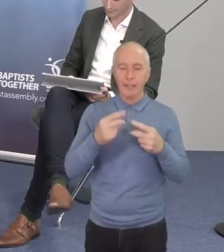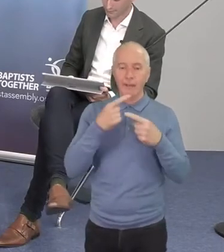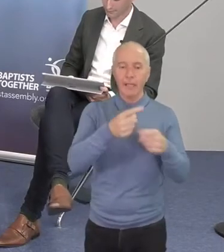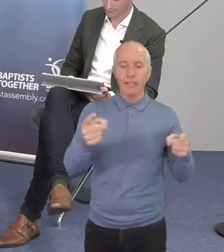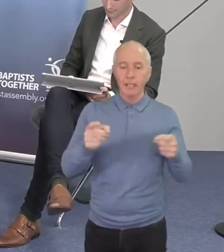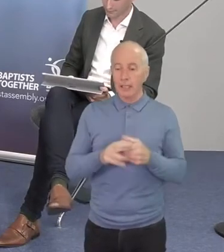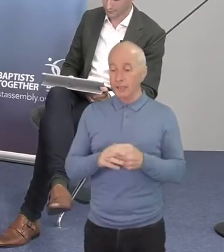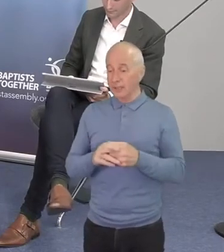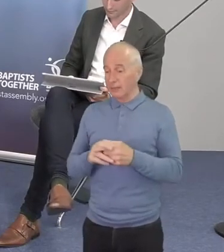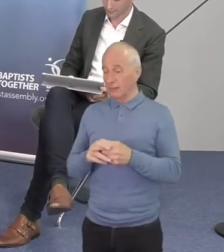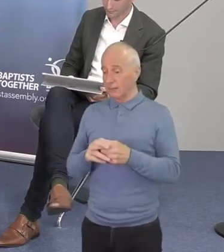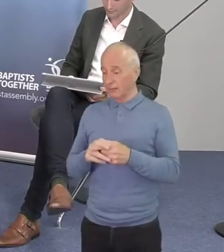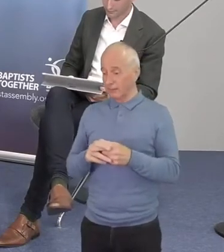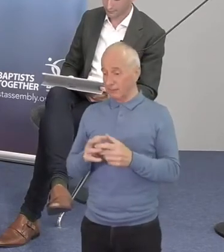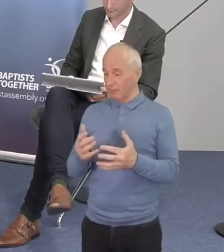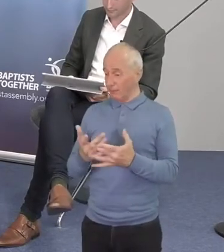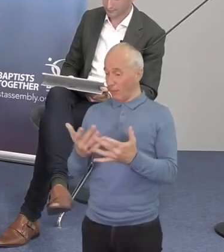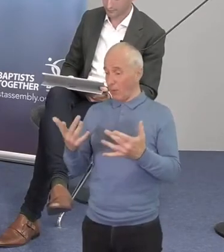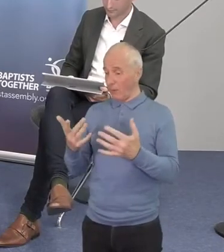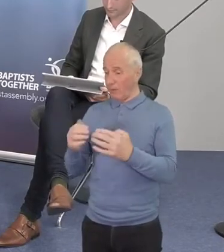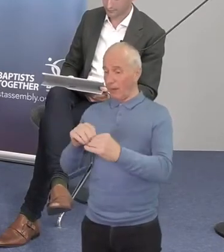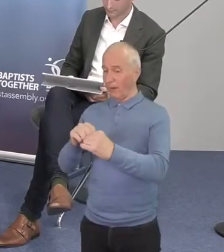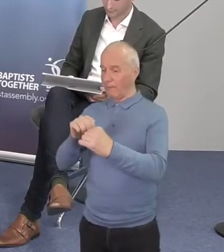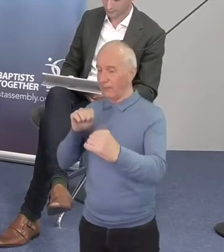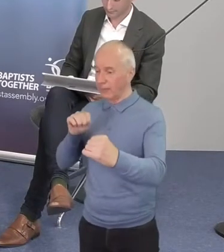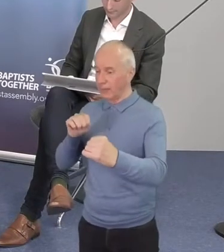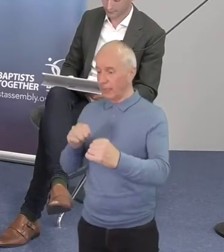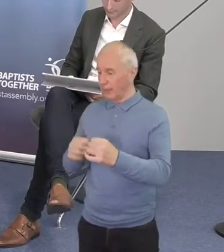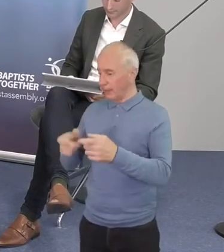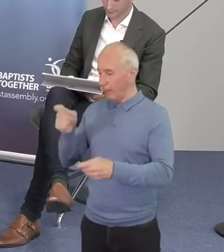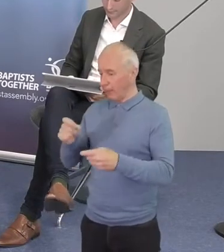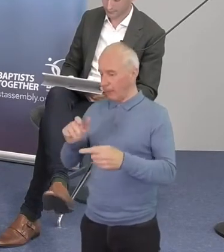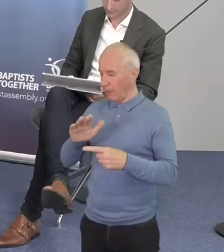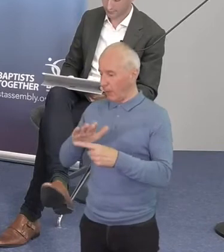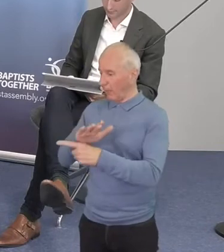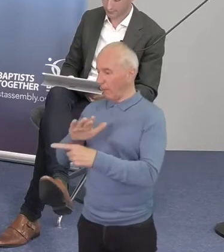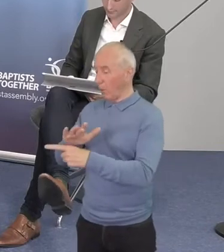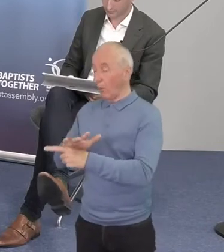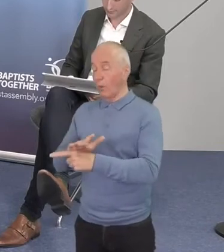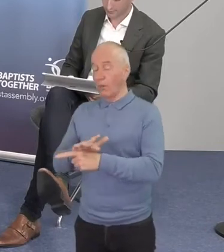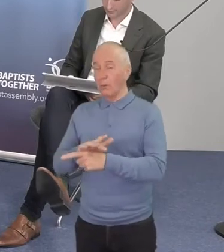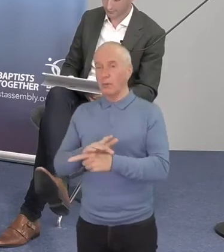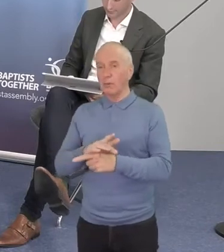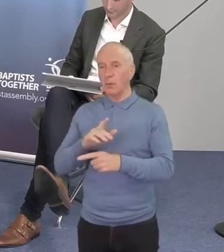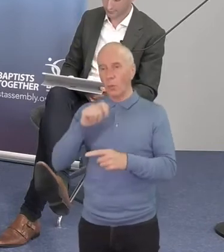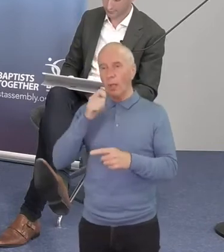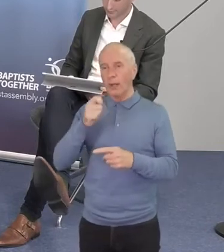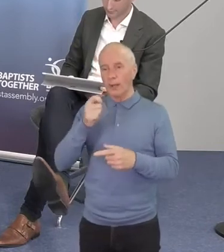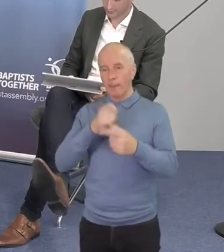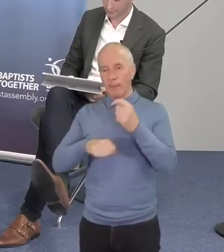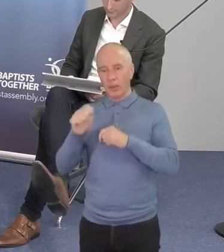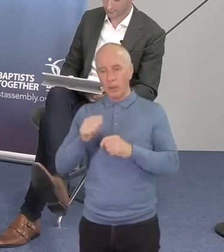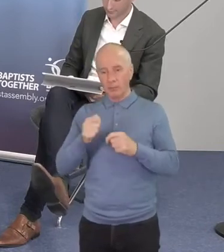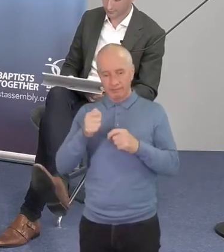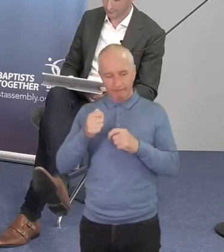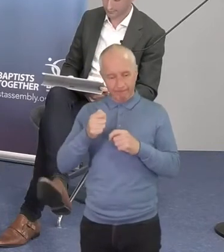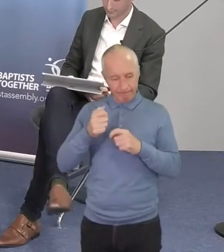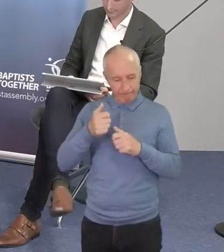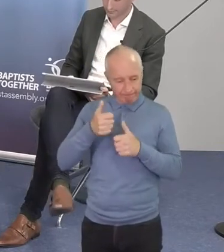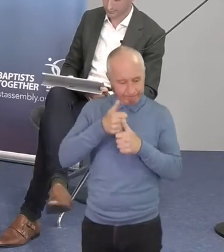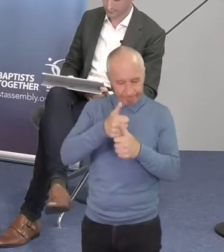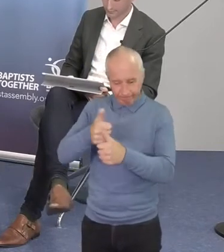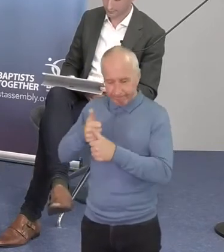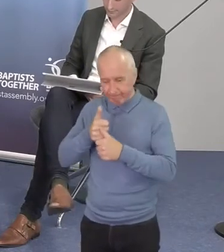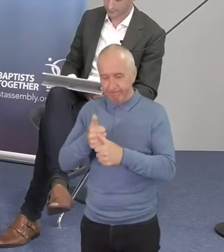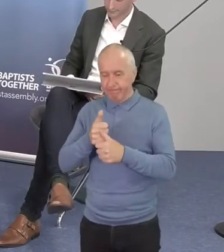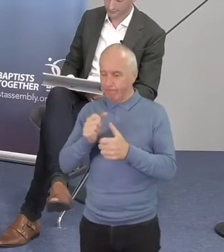marginalized, and the people on the move will become a greater source of partnership, both with the World